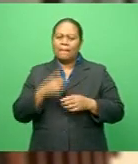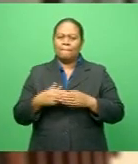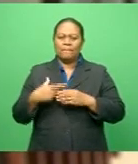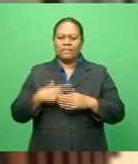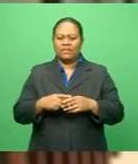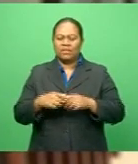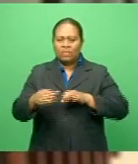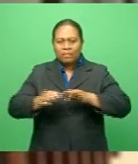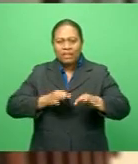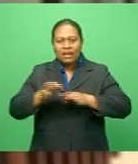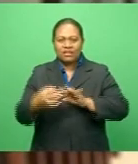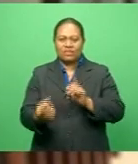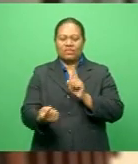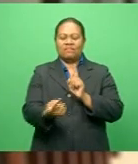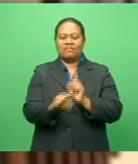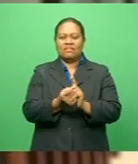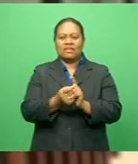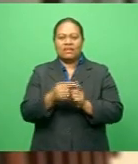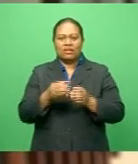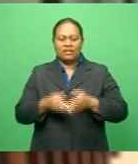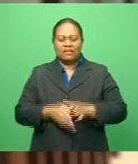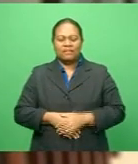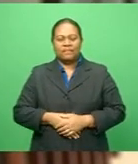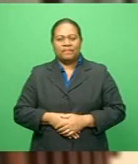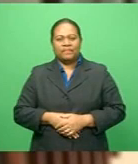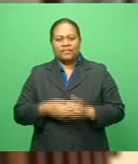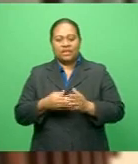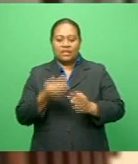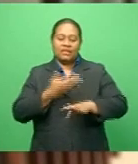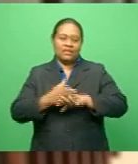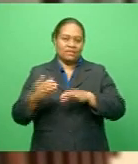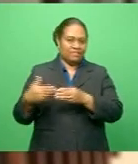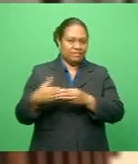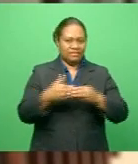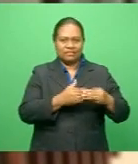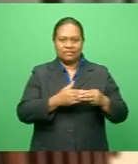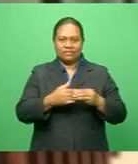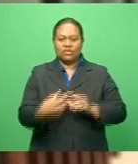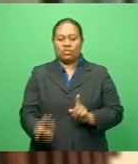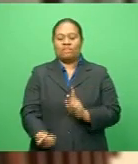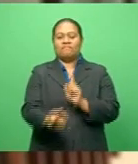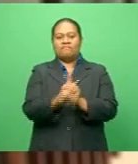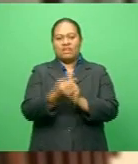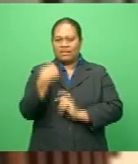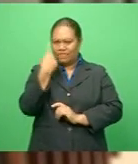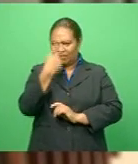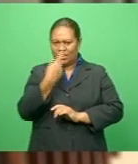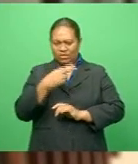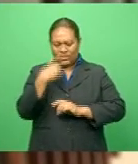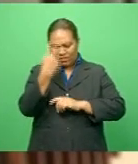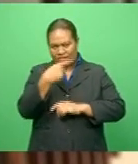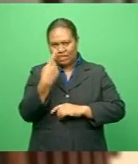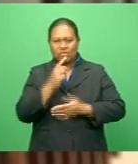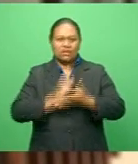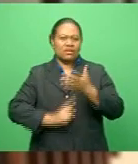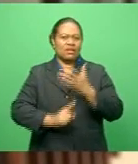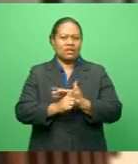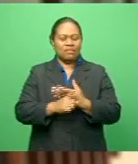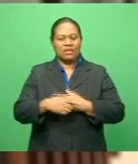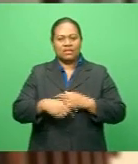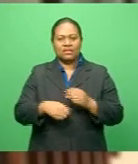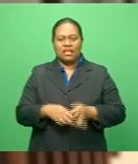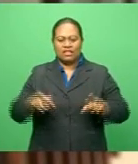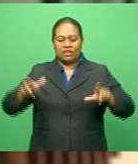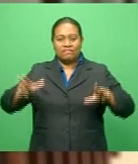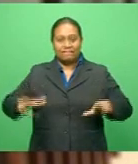announced plans to meet in Brussels. British and EU leaders will meet face-to-face to try and seal a post-Brexit trade deal after